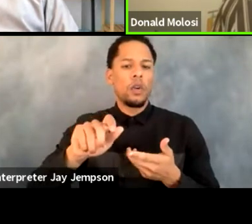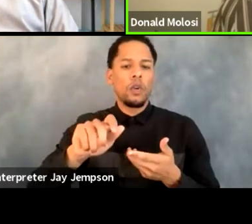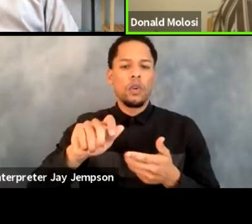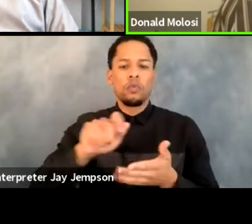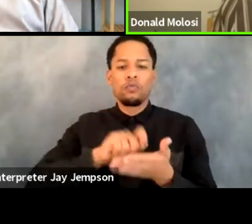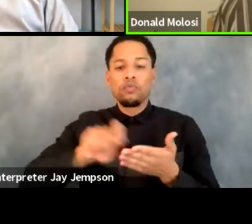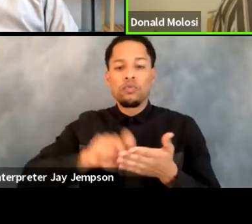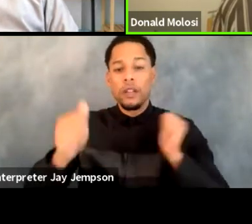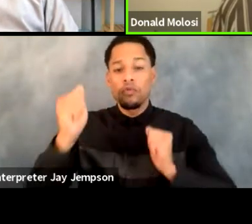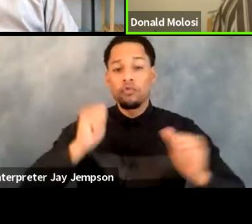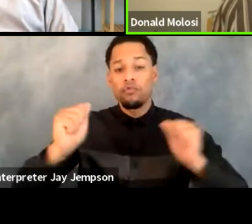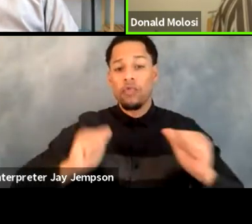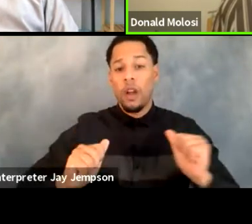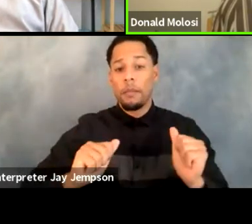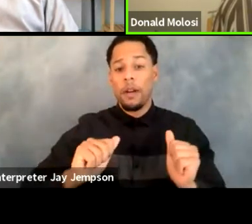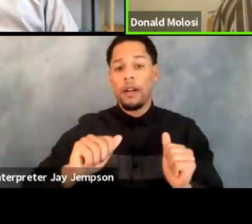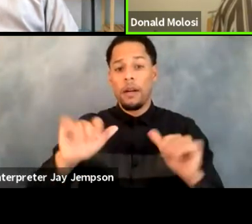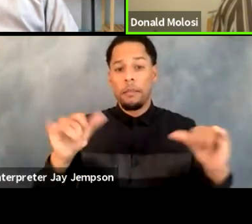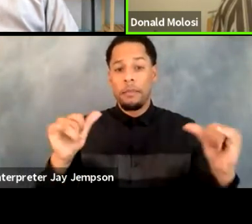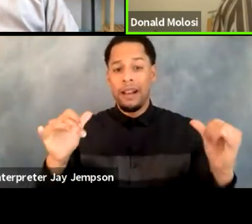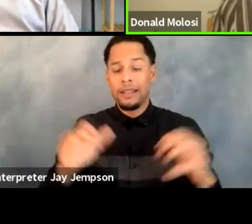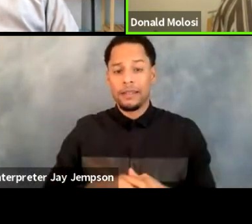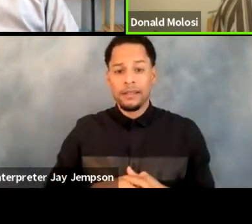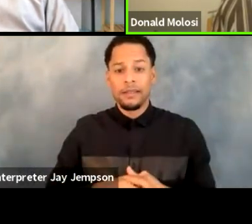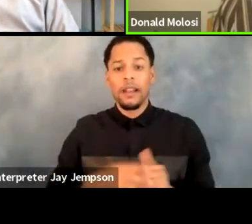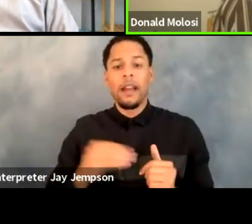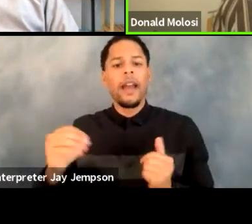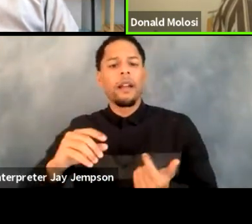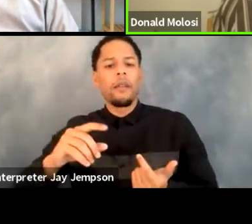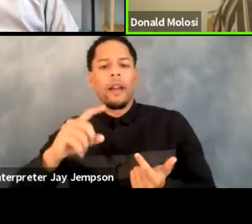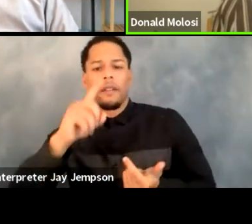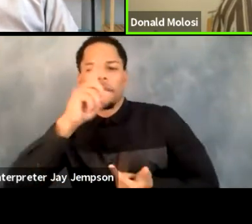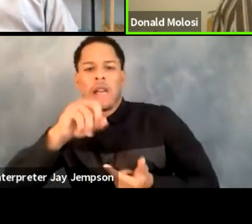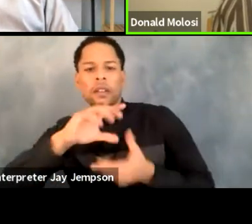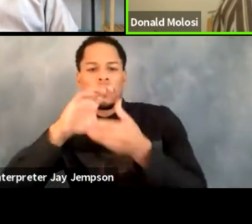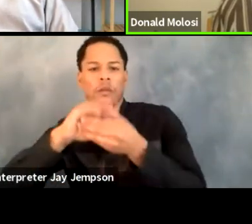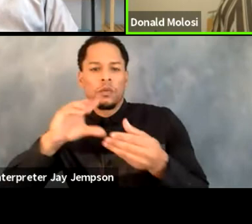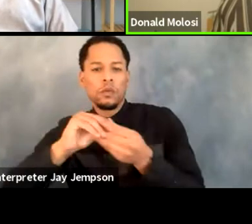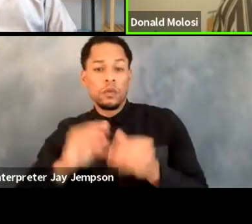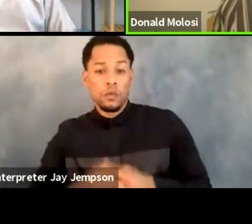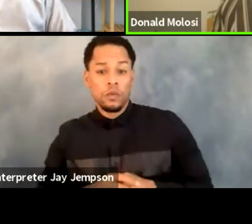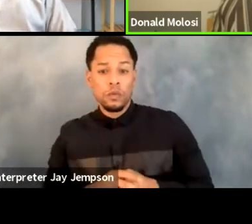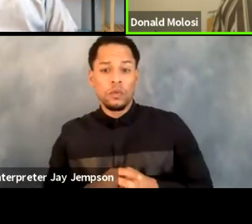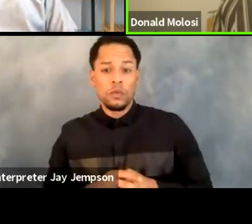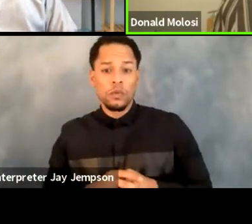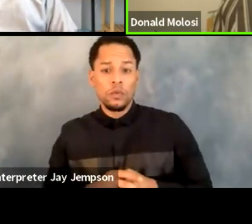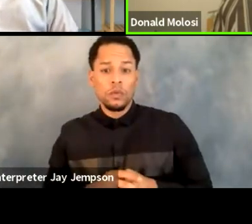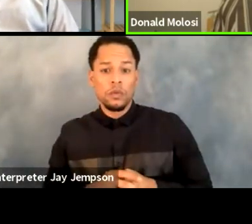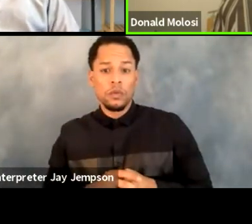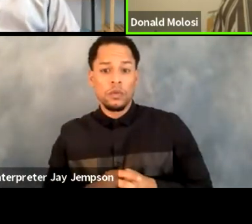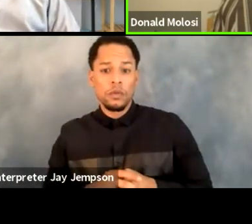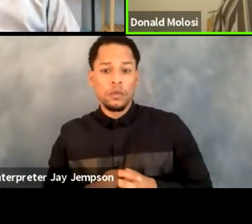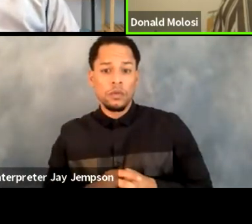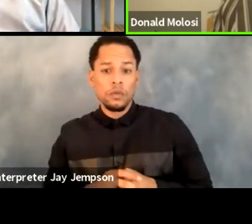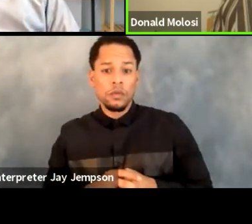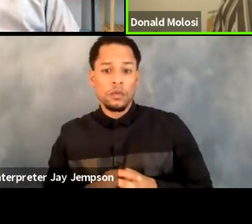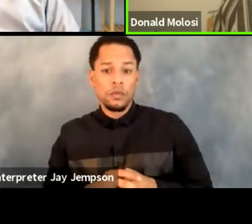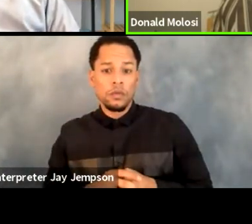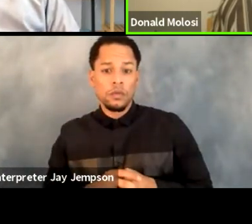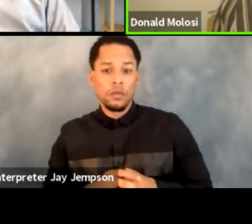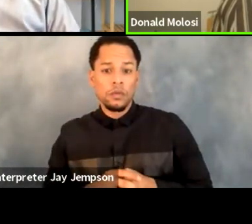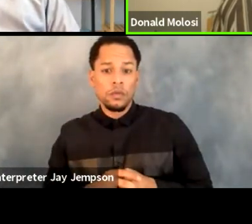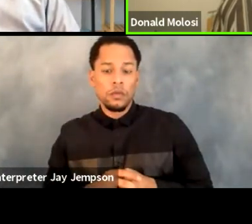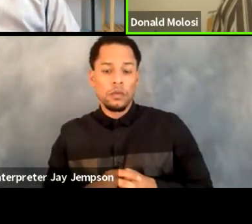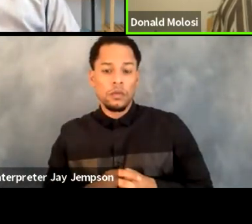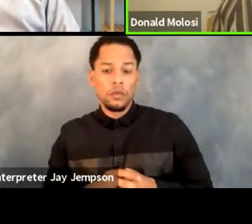also write fiction. Again, you have these two different ways of writing that are about curating a story and